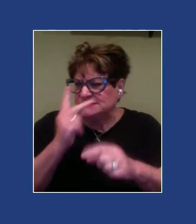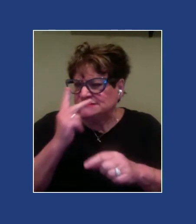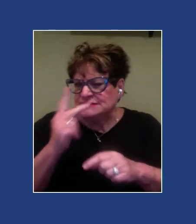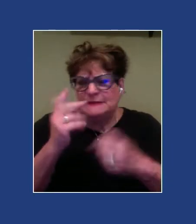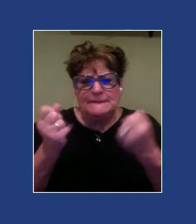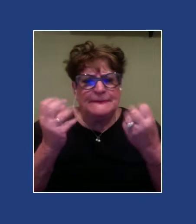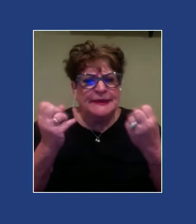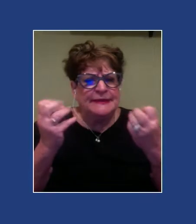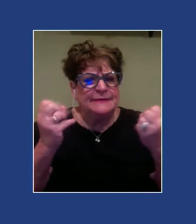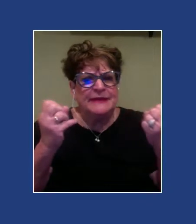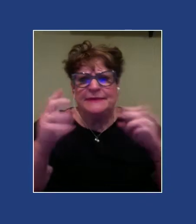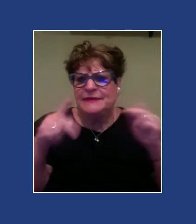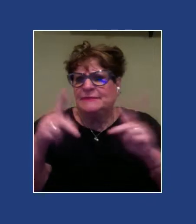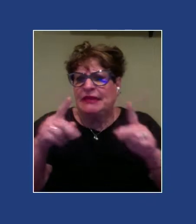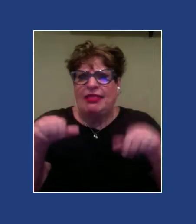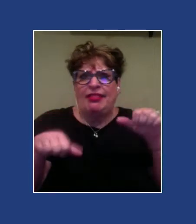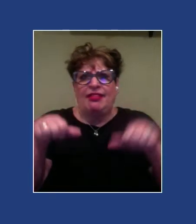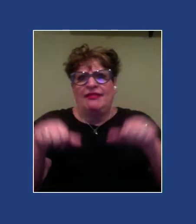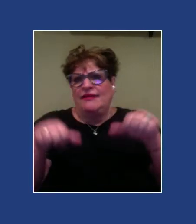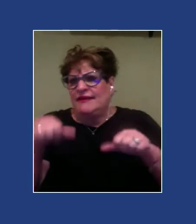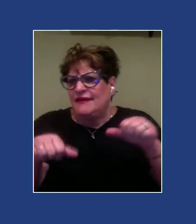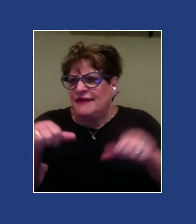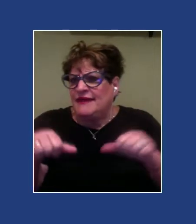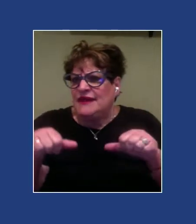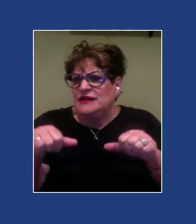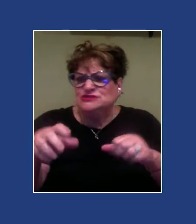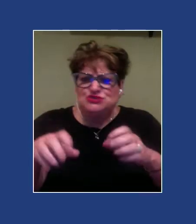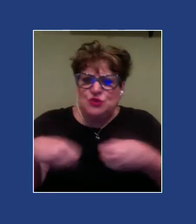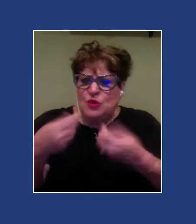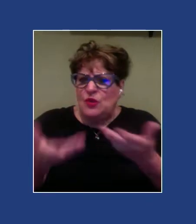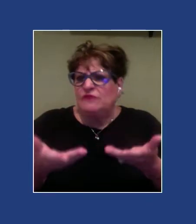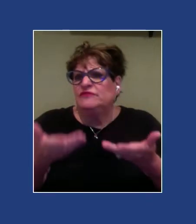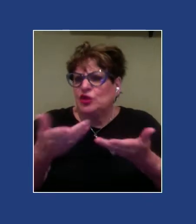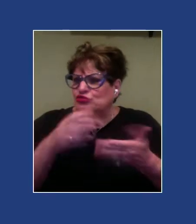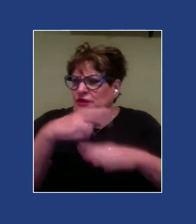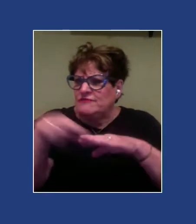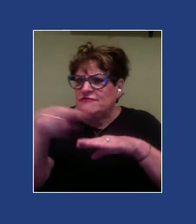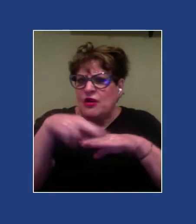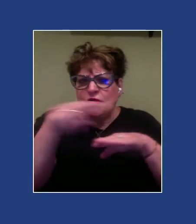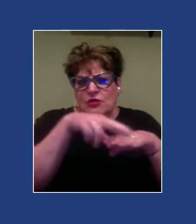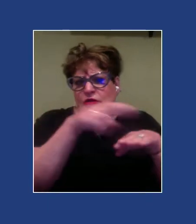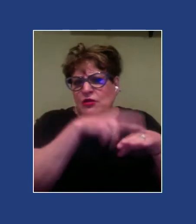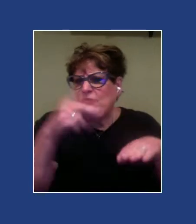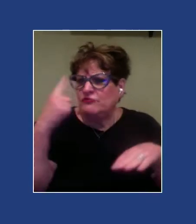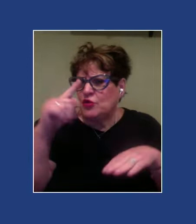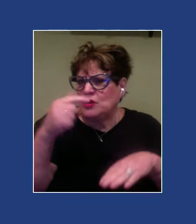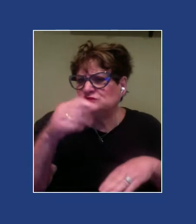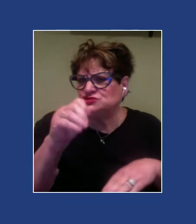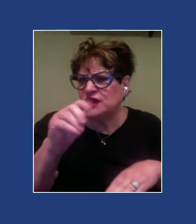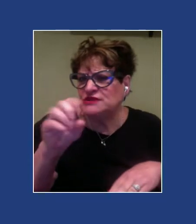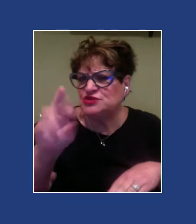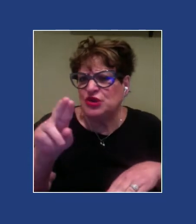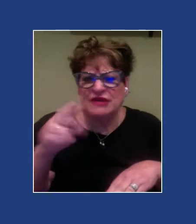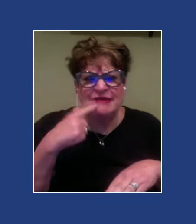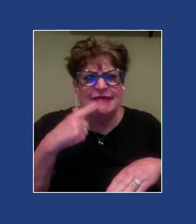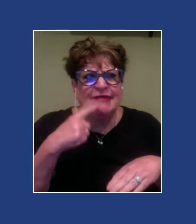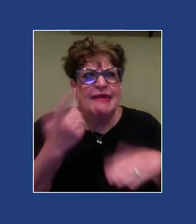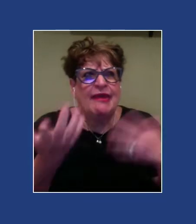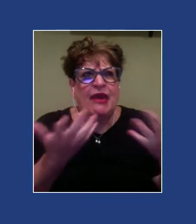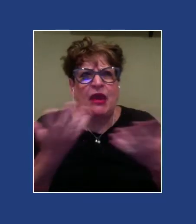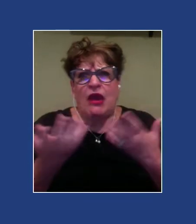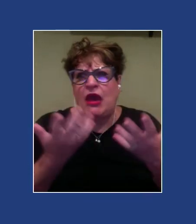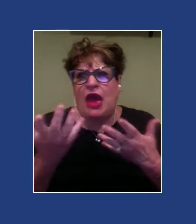express hesitation to deliver or offer referrals for gender affirming care. And they often tell us that they wonder